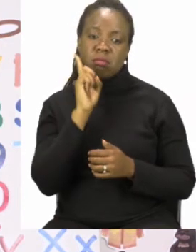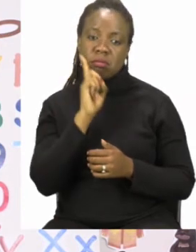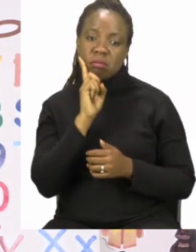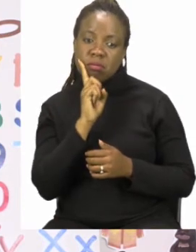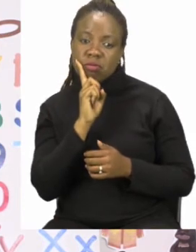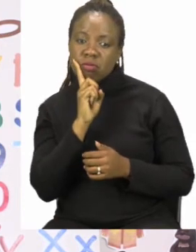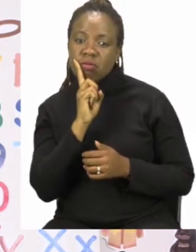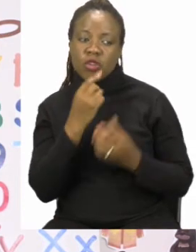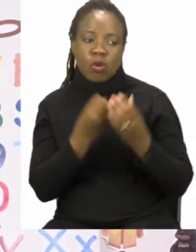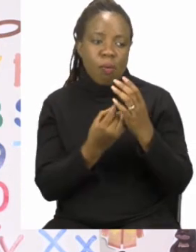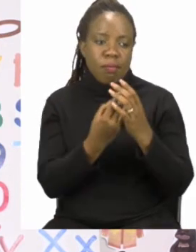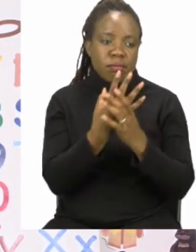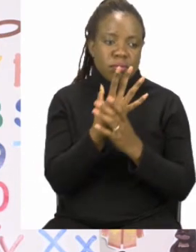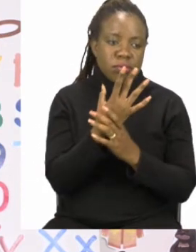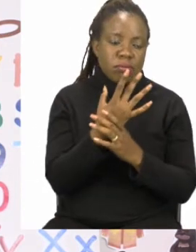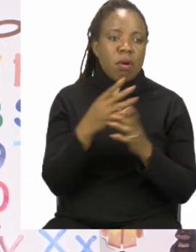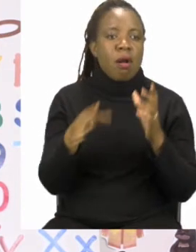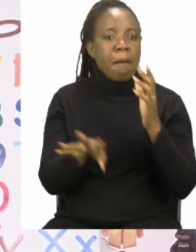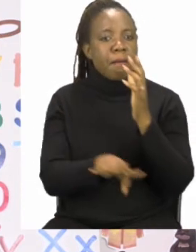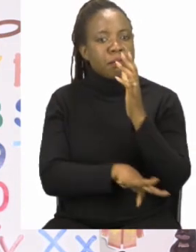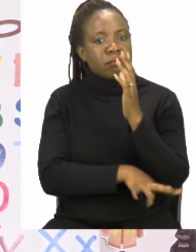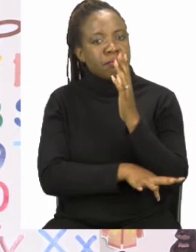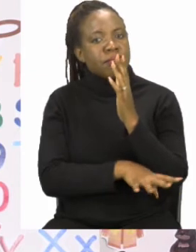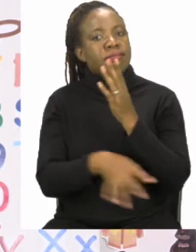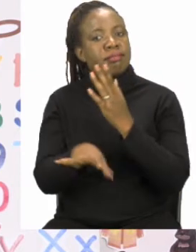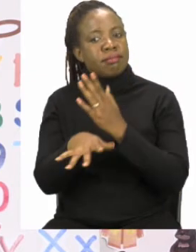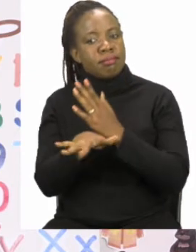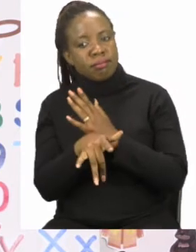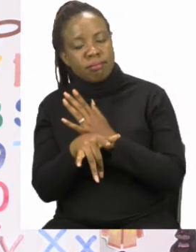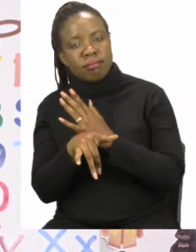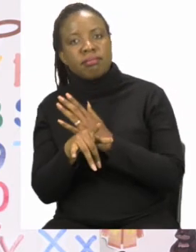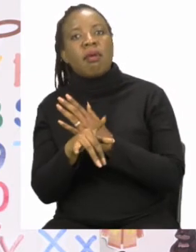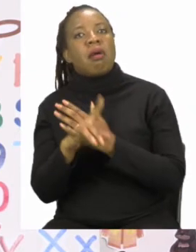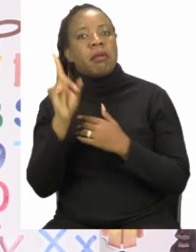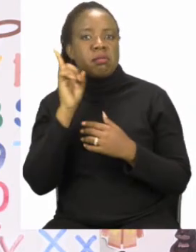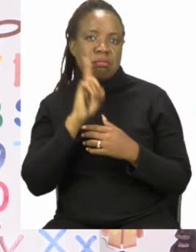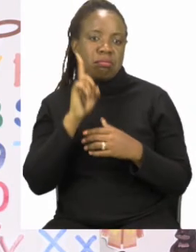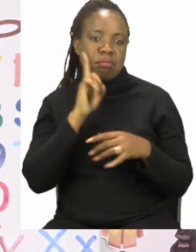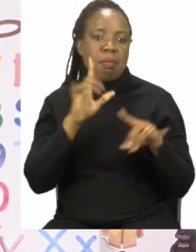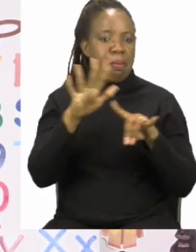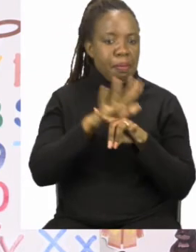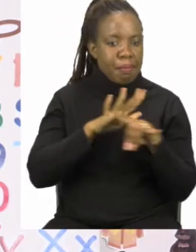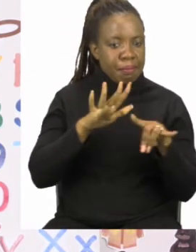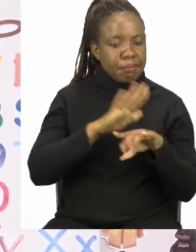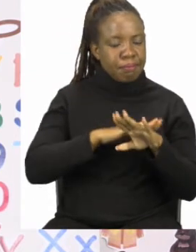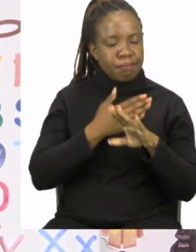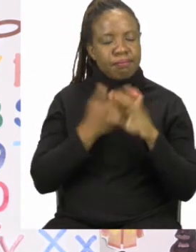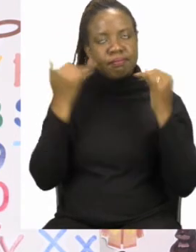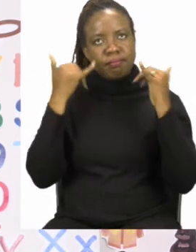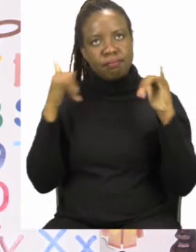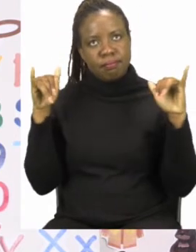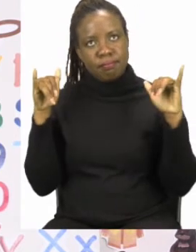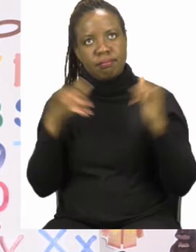who grows the crops and he takes care of all the livestock like the cattle. So we